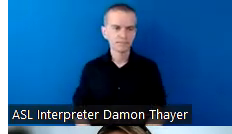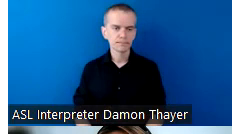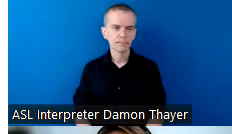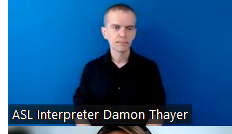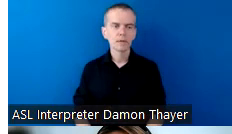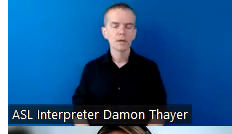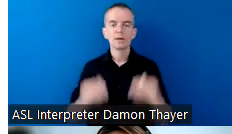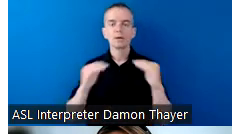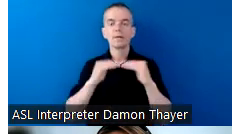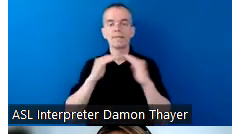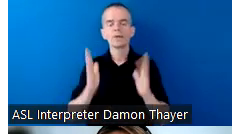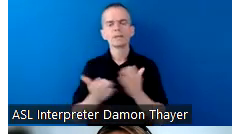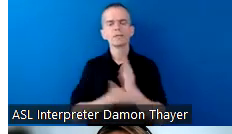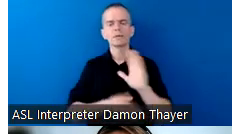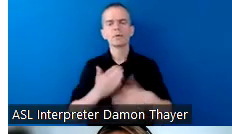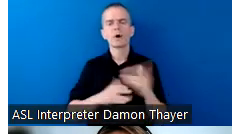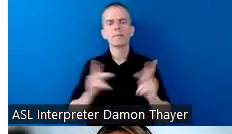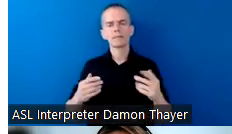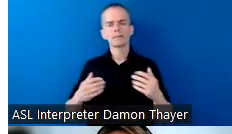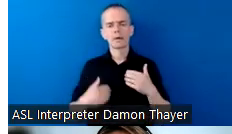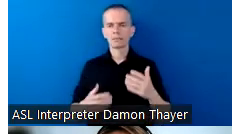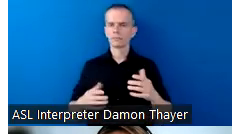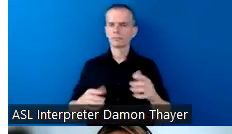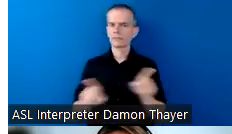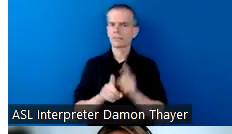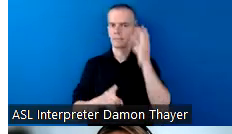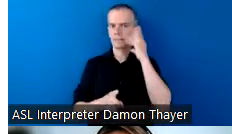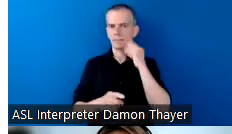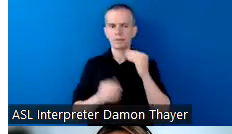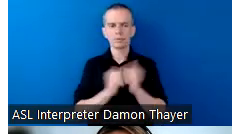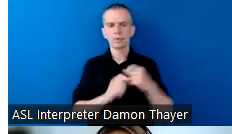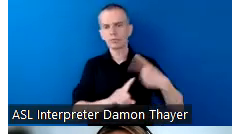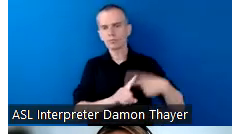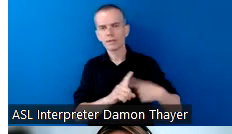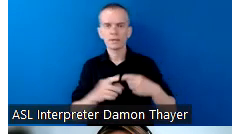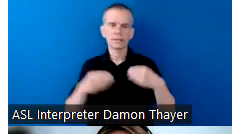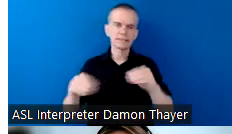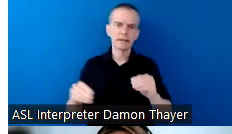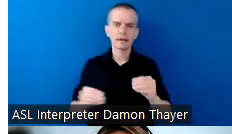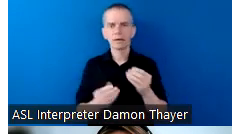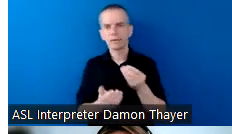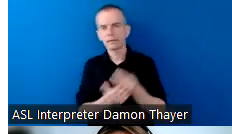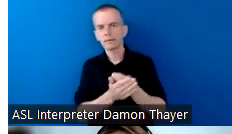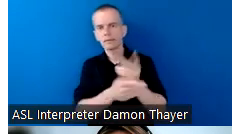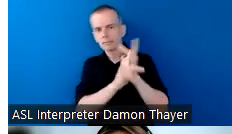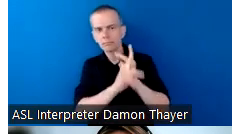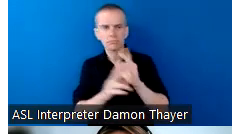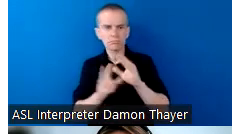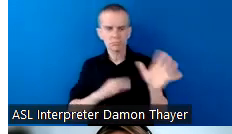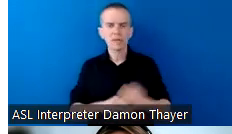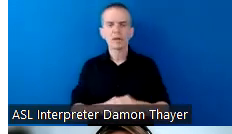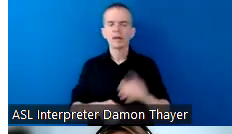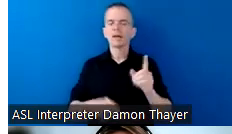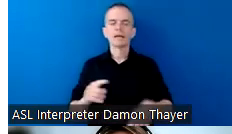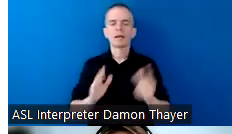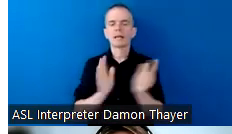So fair housing is the right of all people to be treated equally in the rental, sale, or financing of housing, and fair housing protects people against illegal